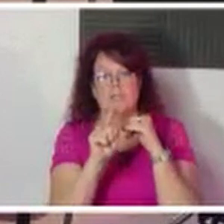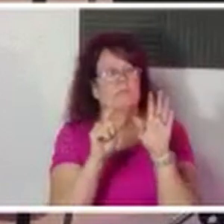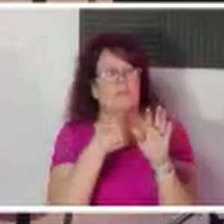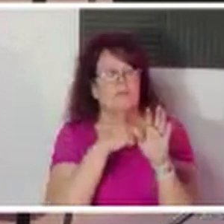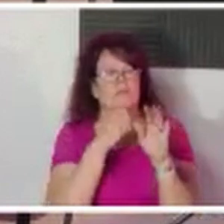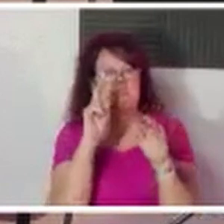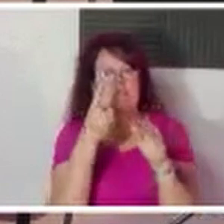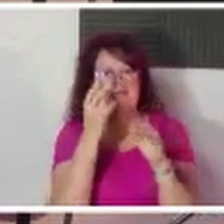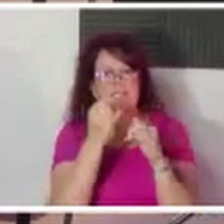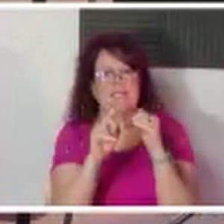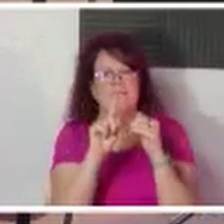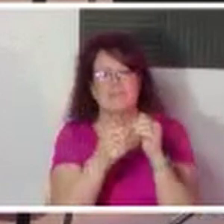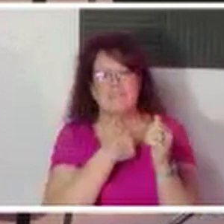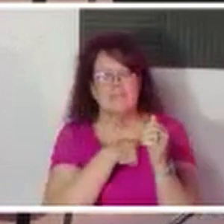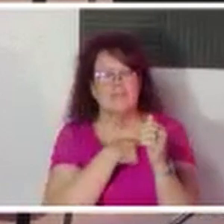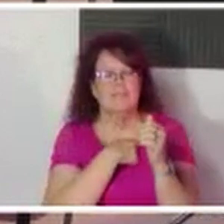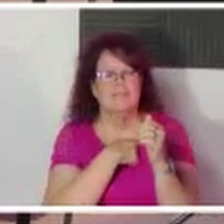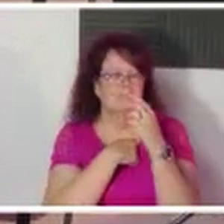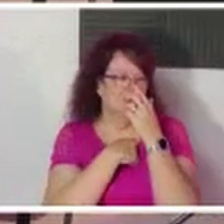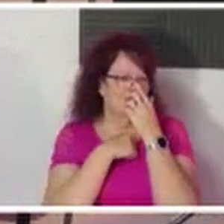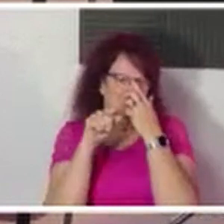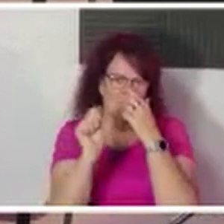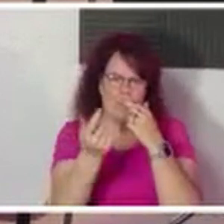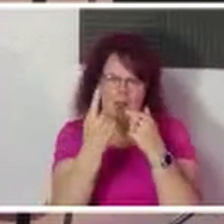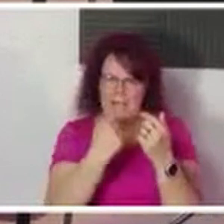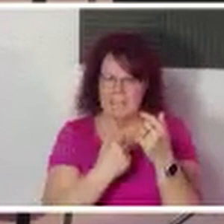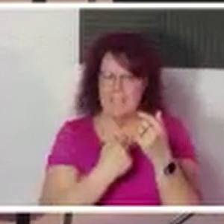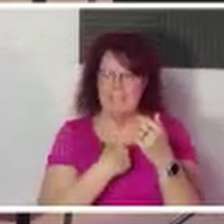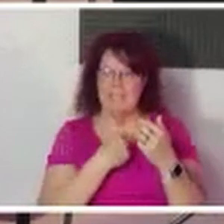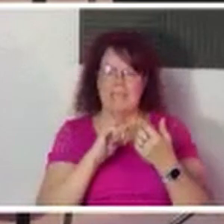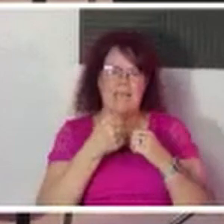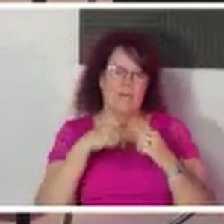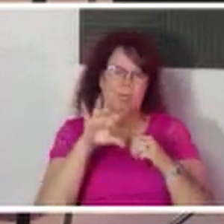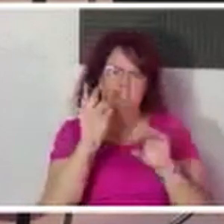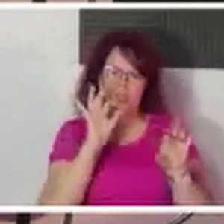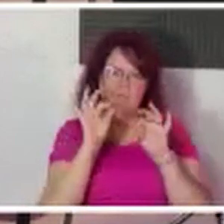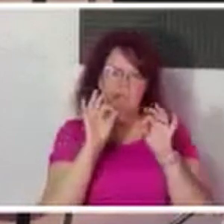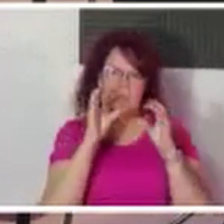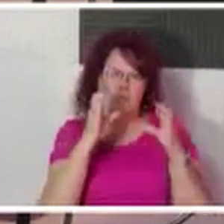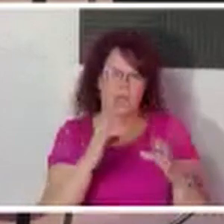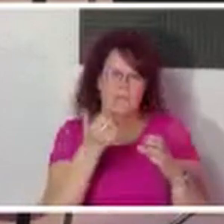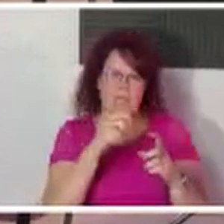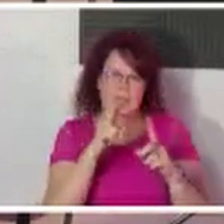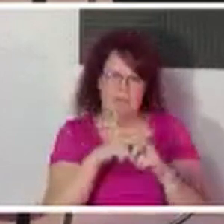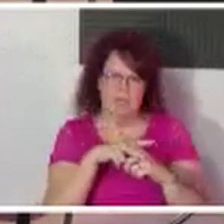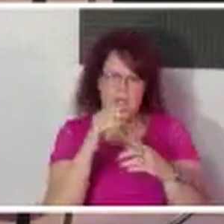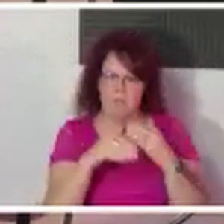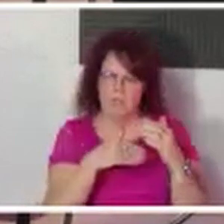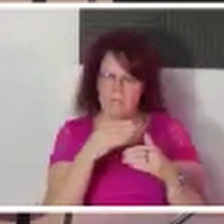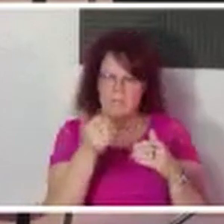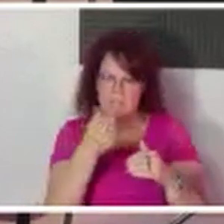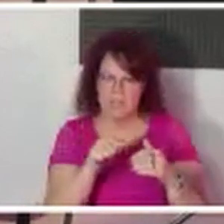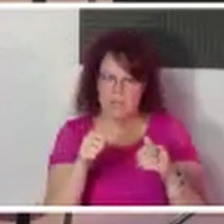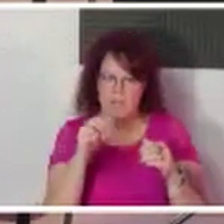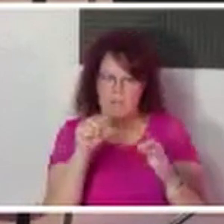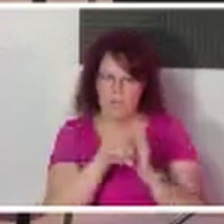second to last question, sorry, that you all asked was how we choose clients. Is there any application process? Could anyone